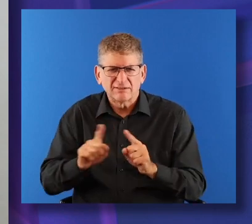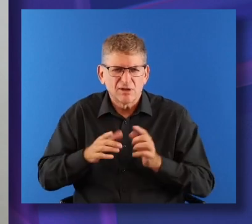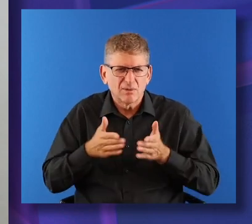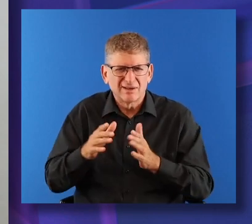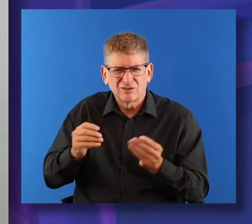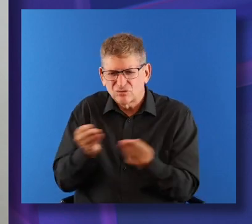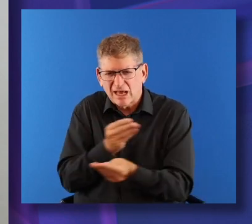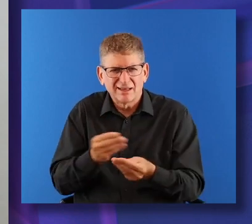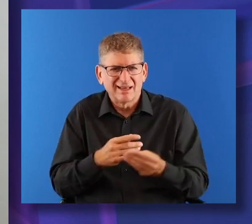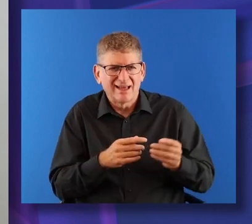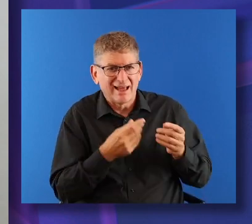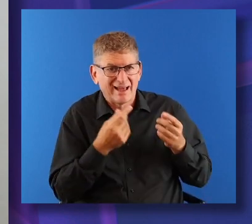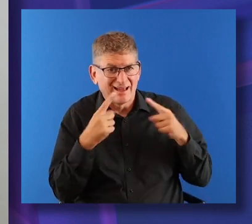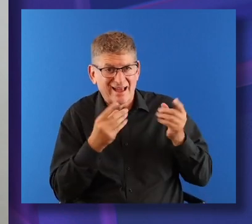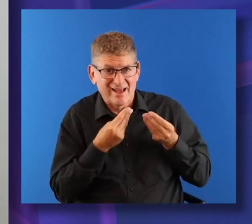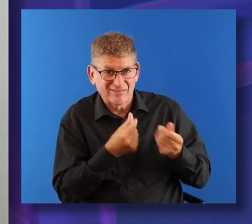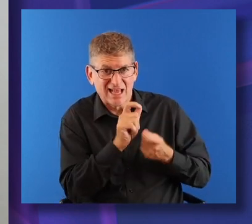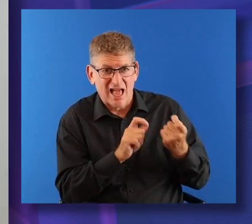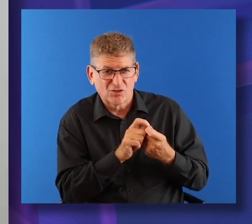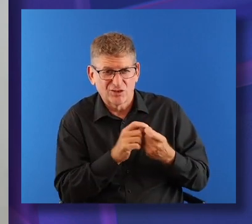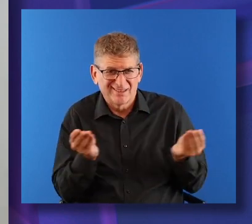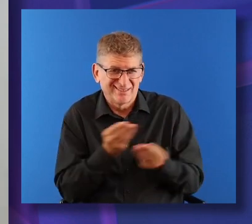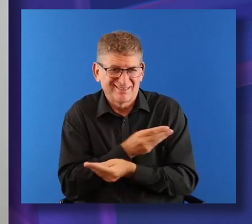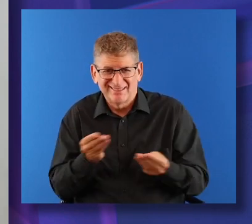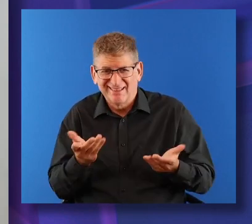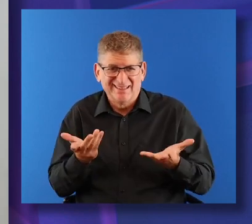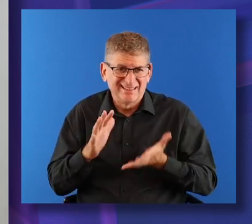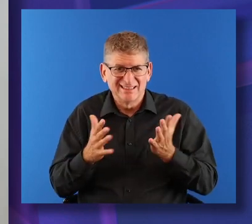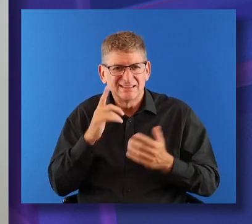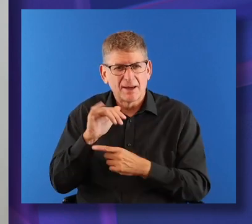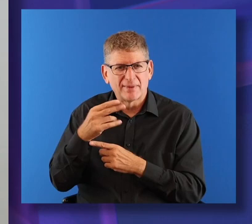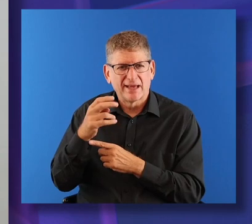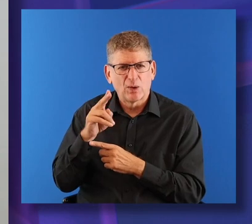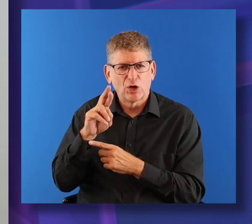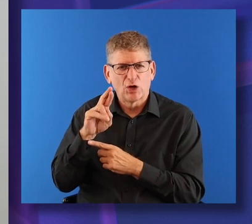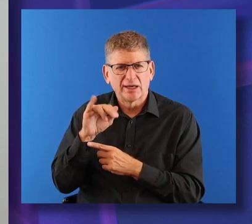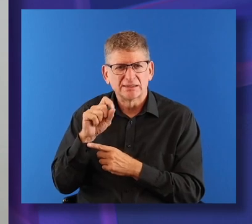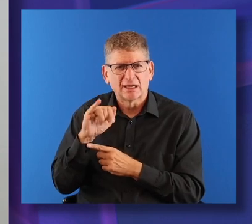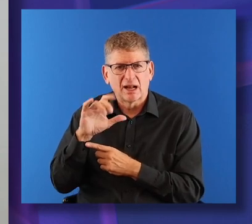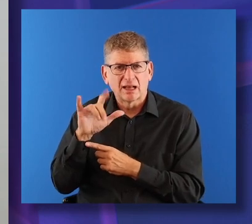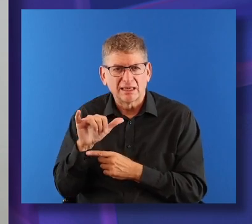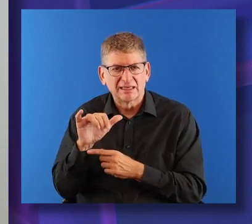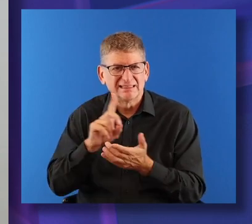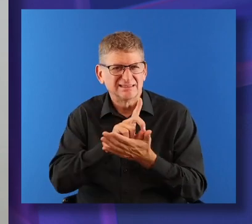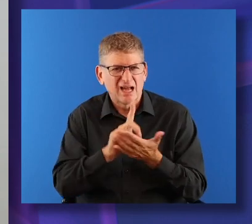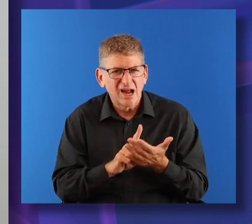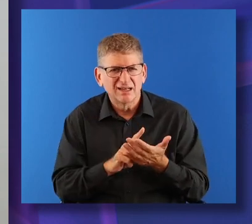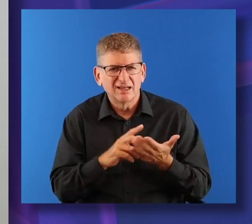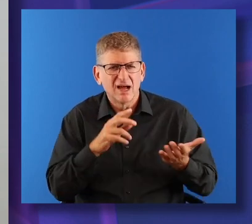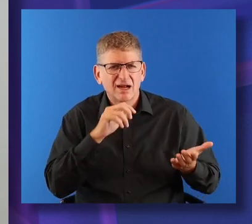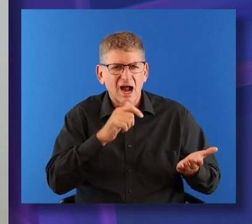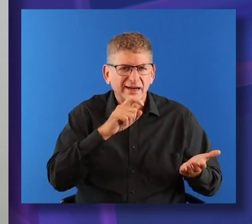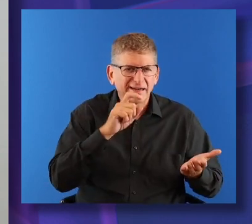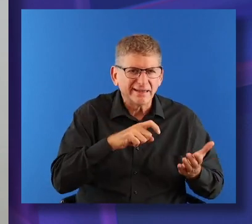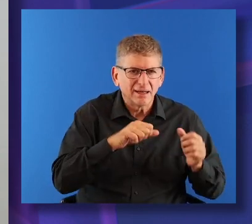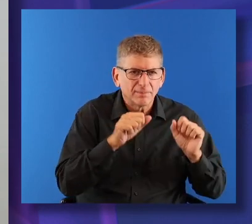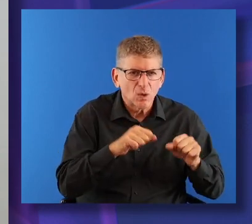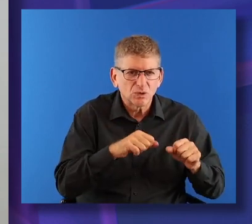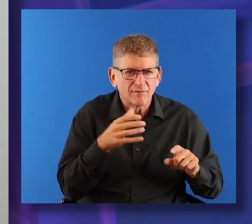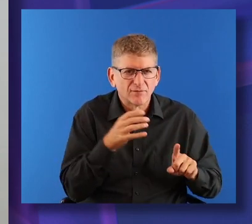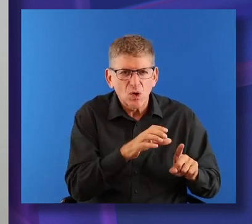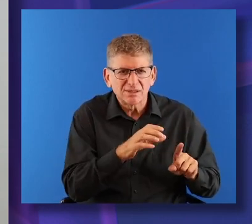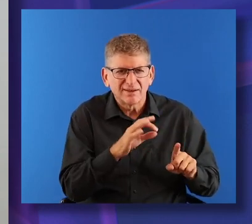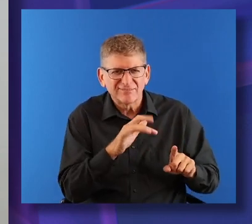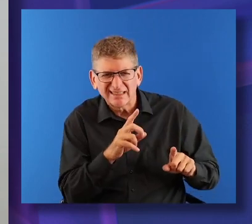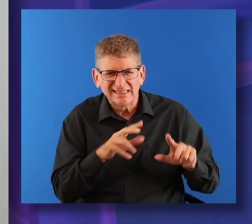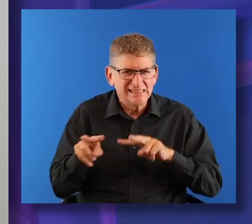designed energy potential or force field. However, such approximations will lead to significant deviation, especially when